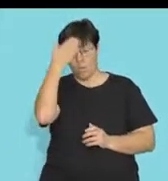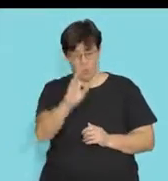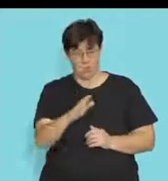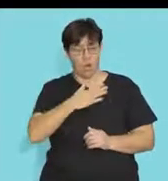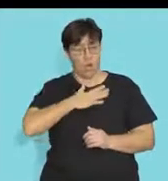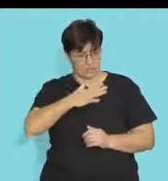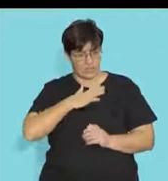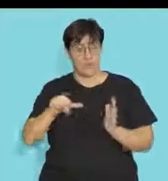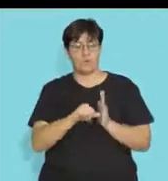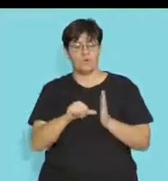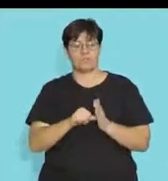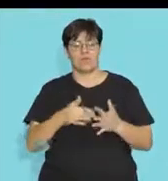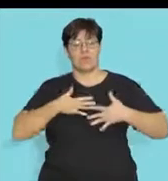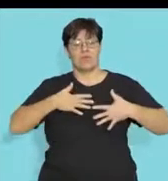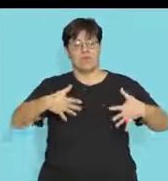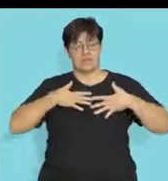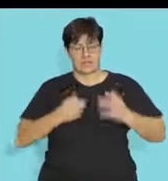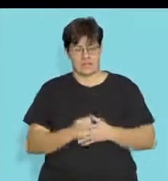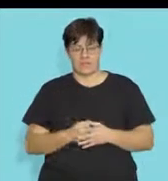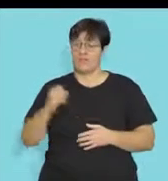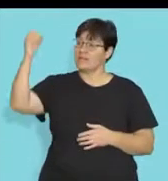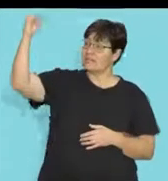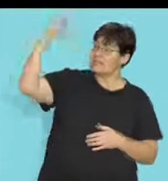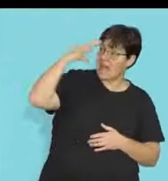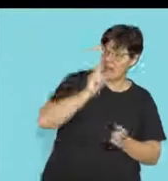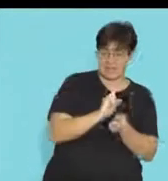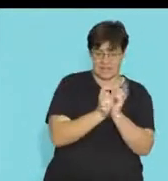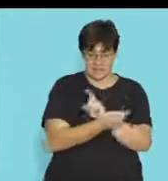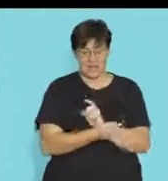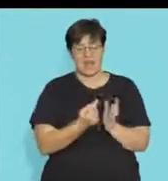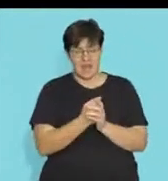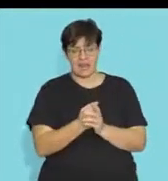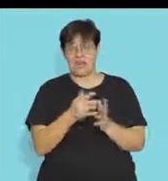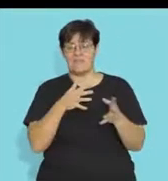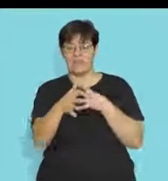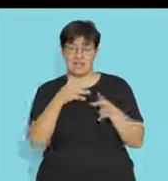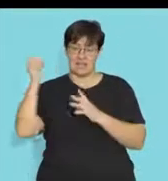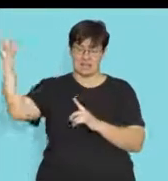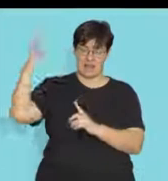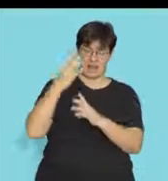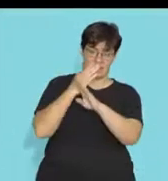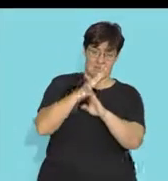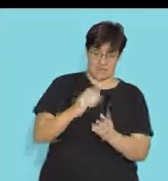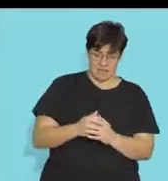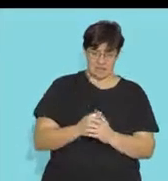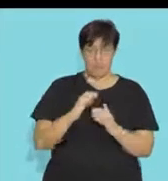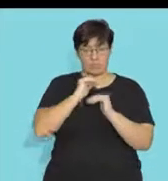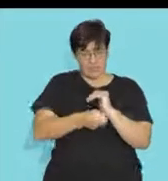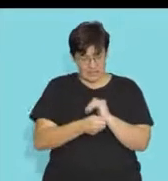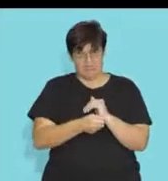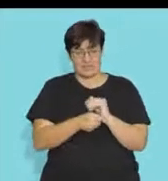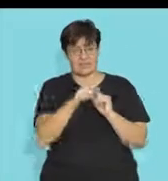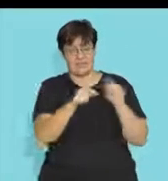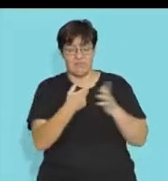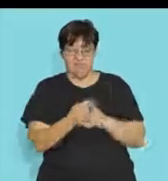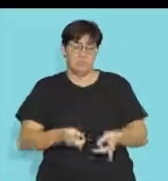We know that oxygen is important for respiration, for photosynthesis, and for filtering out sunlight, so that